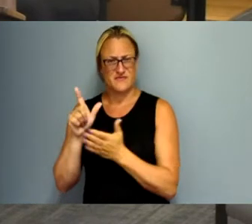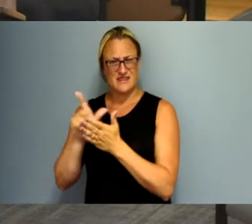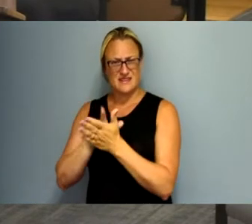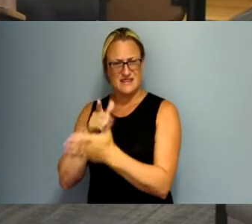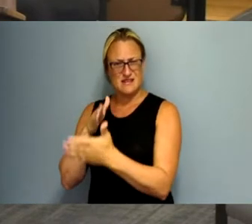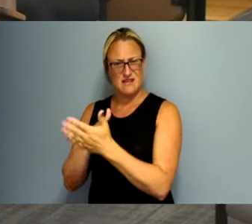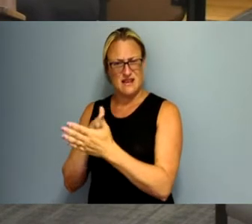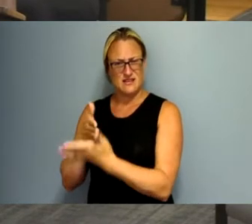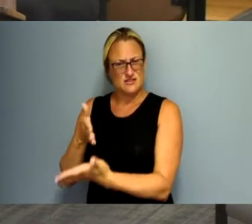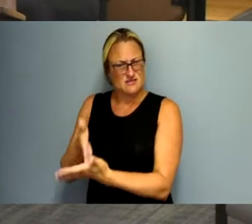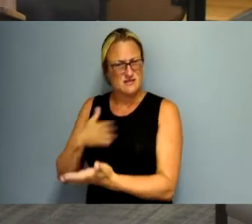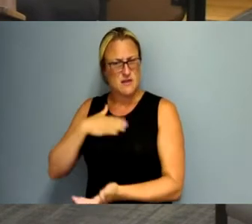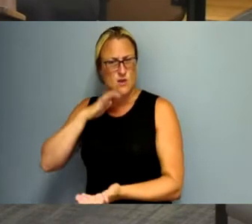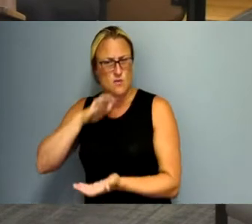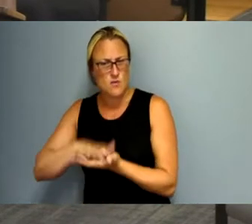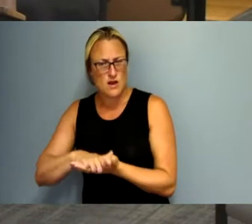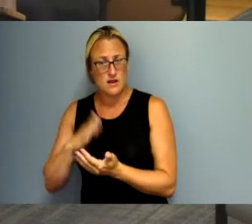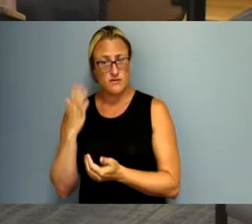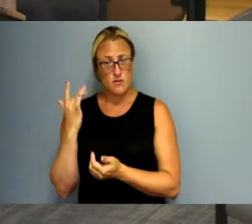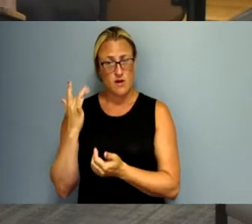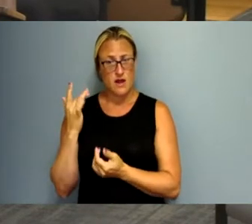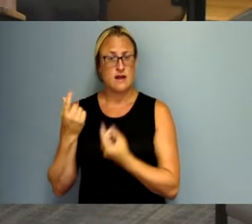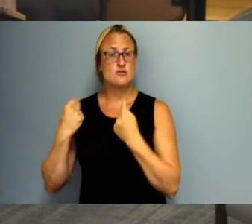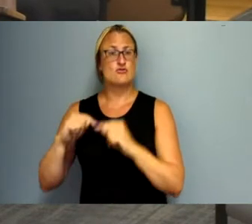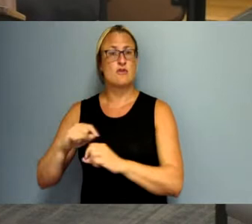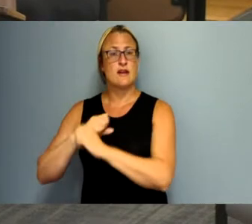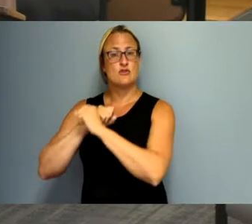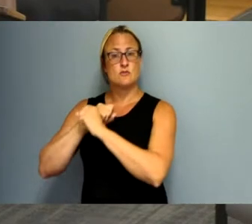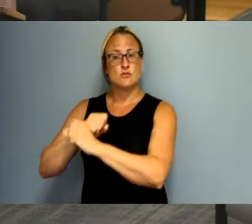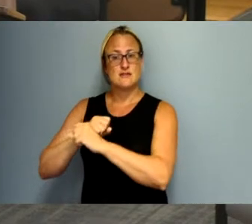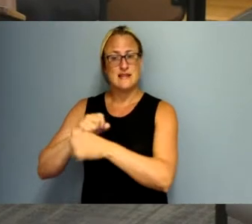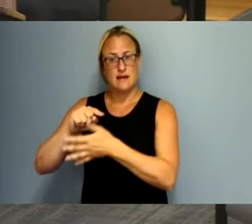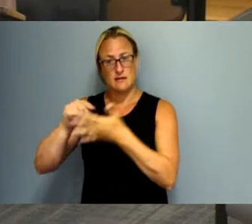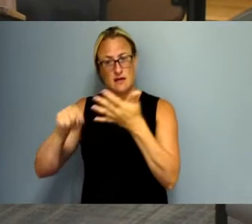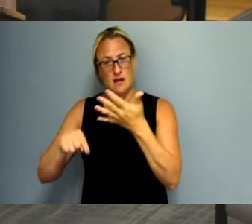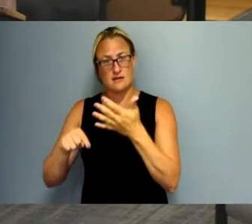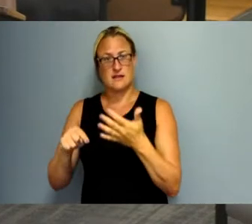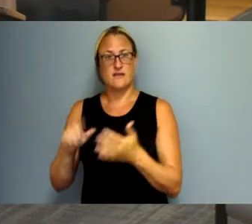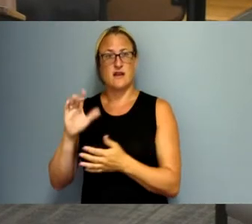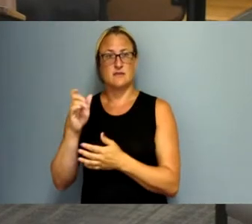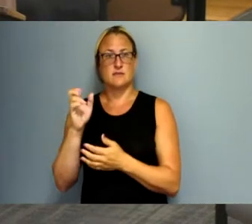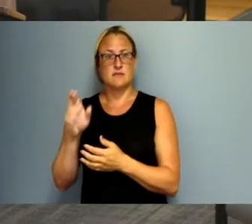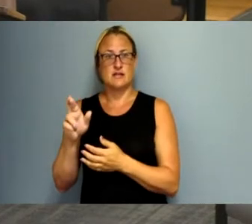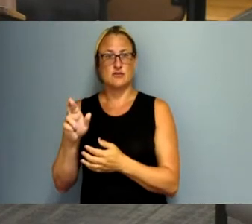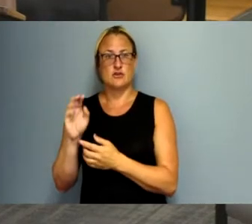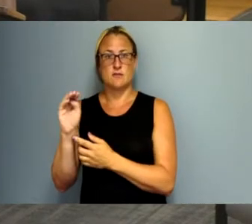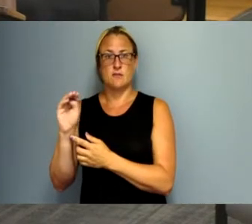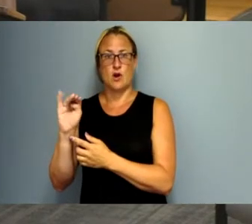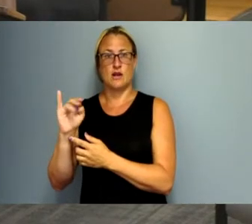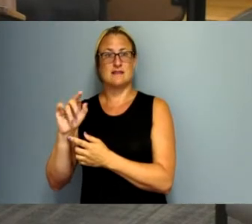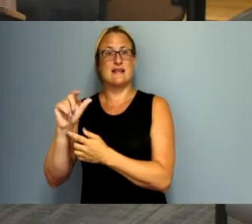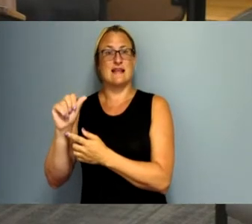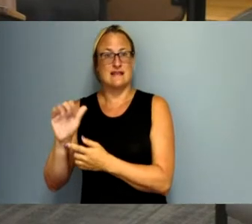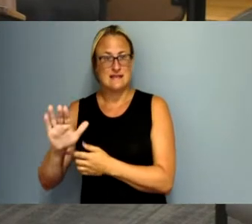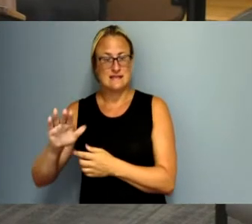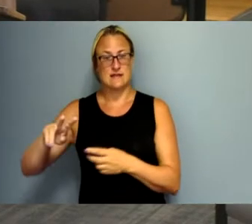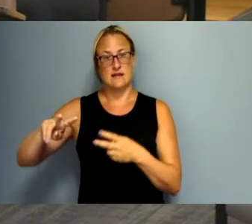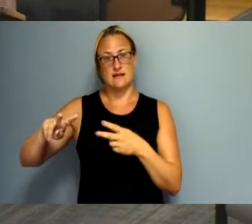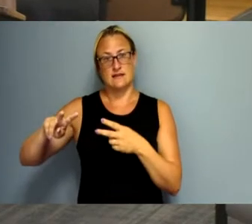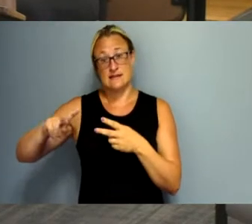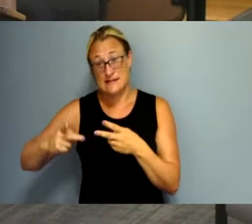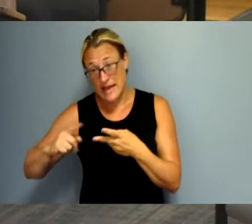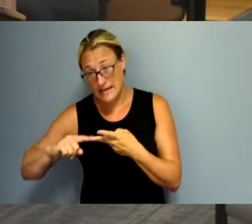wife because she is trying to protect the contents of Commissioner Mersaglia's second